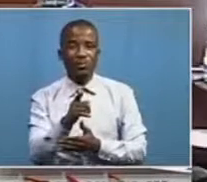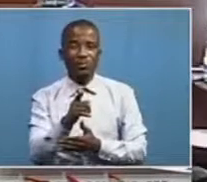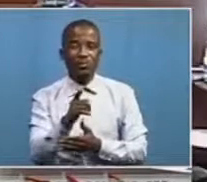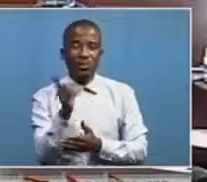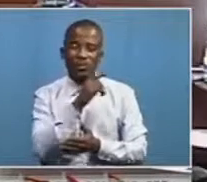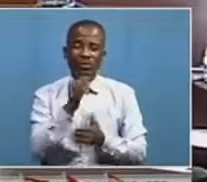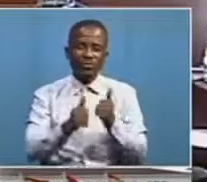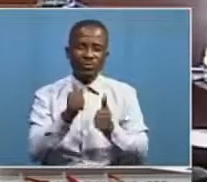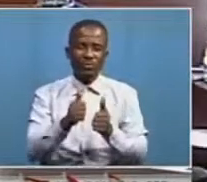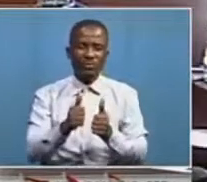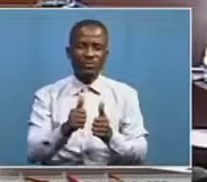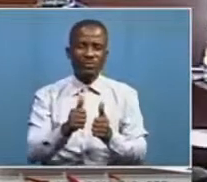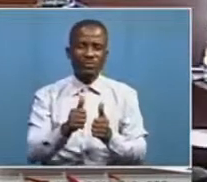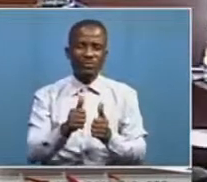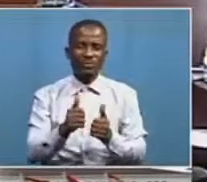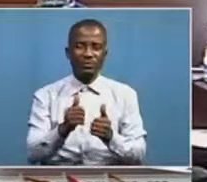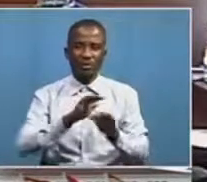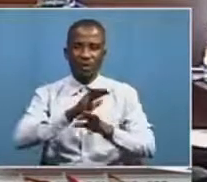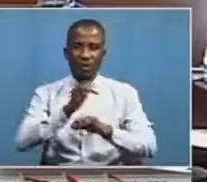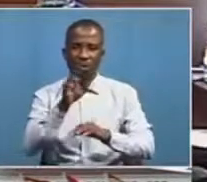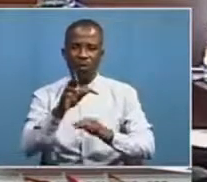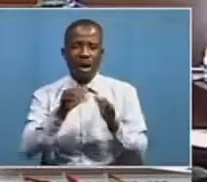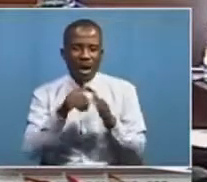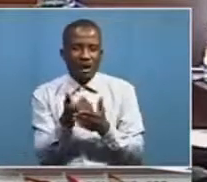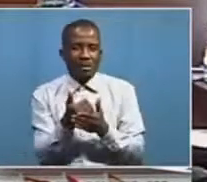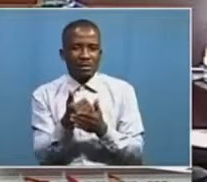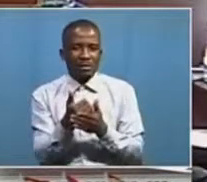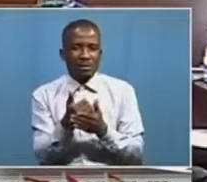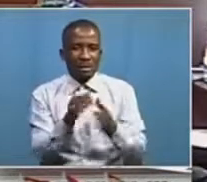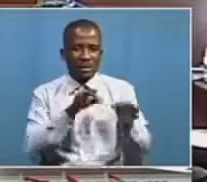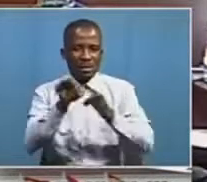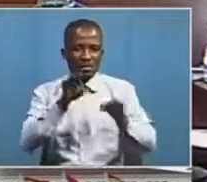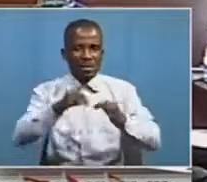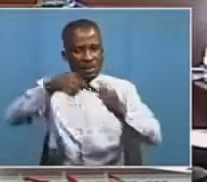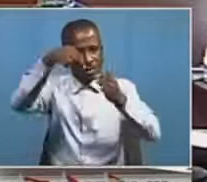preponderance of the probabilities or by proof beyond a reasonable doubt.